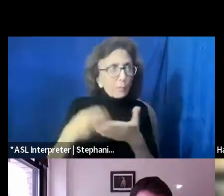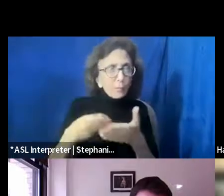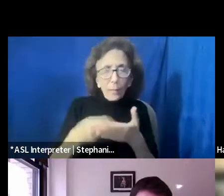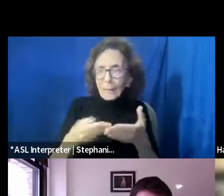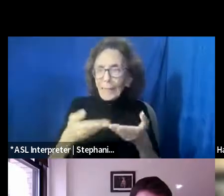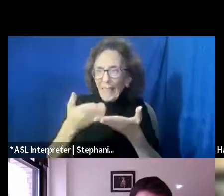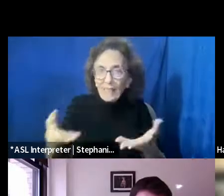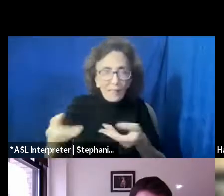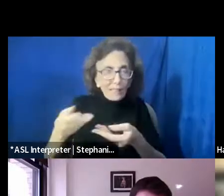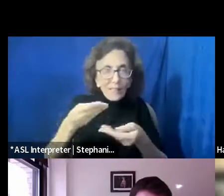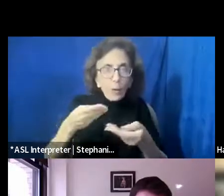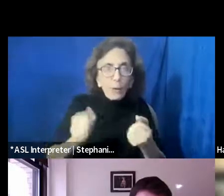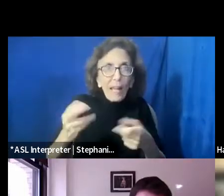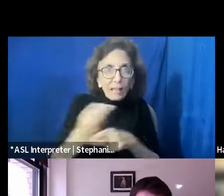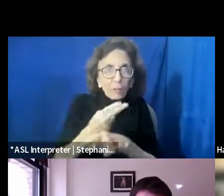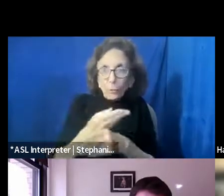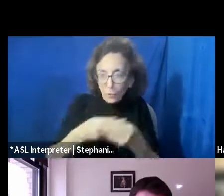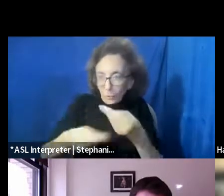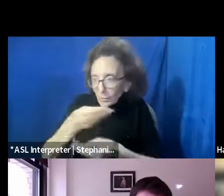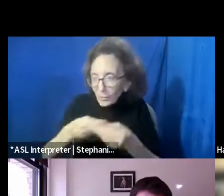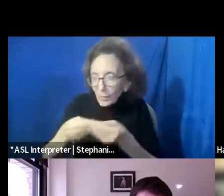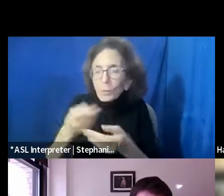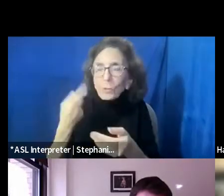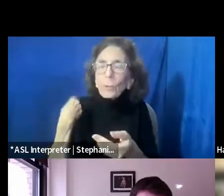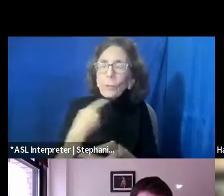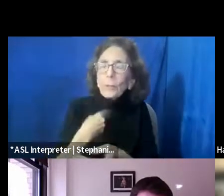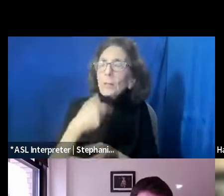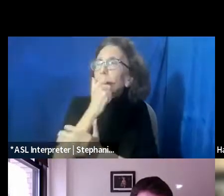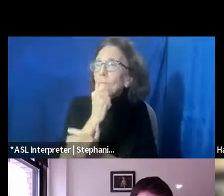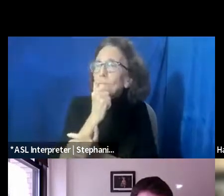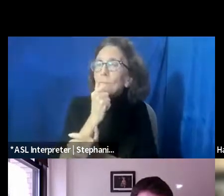around, and figuring out